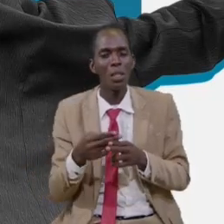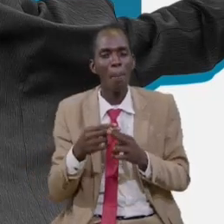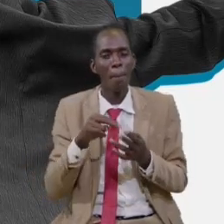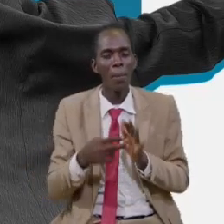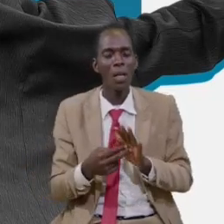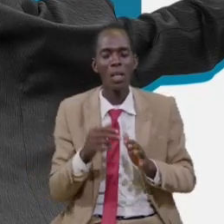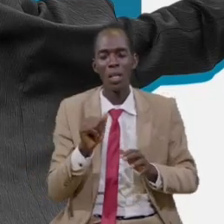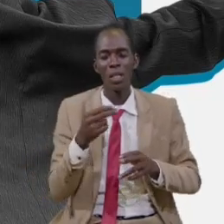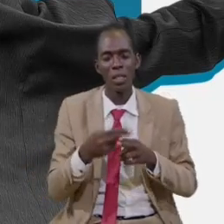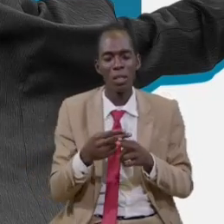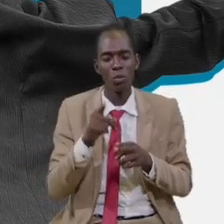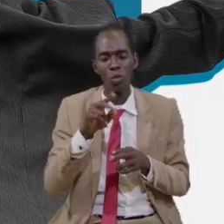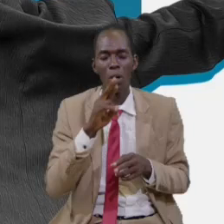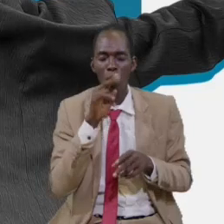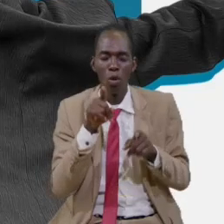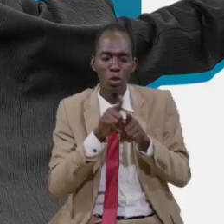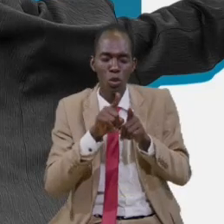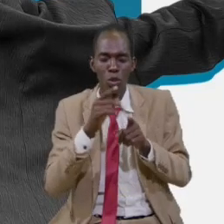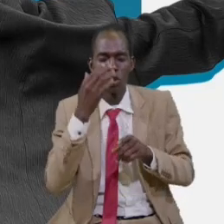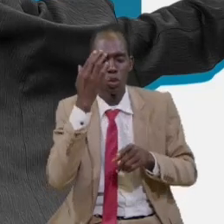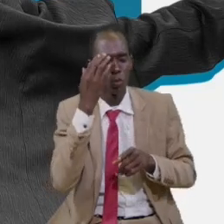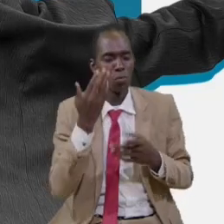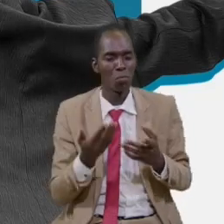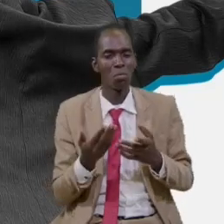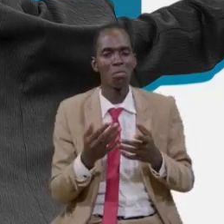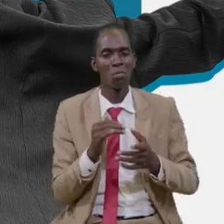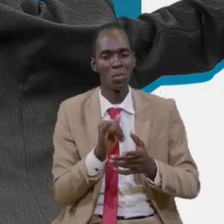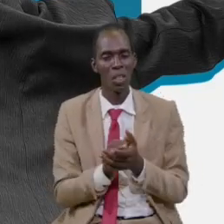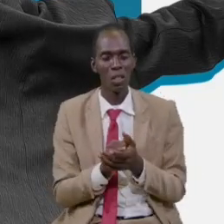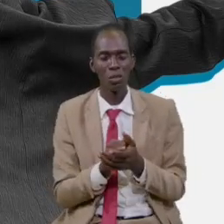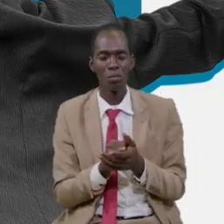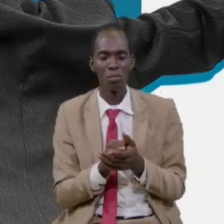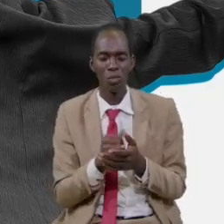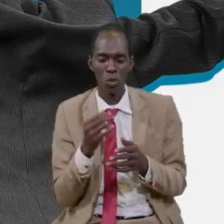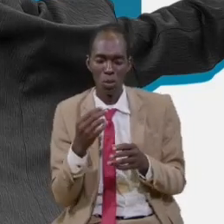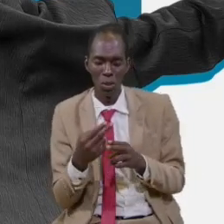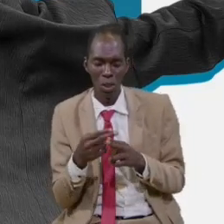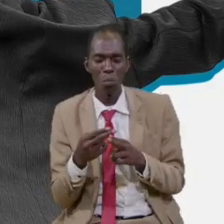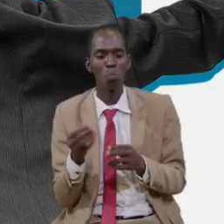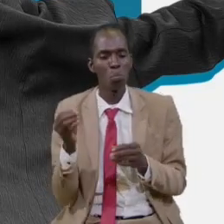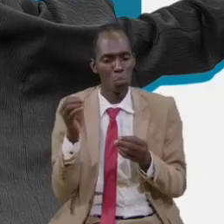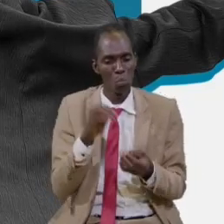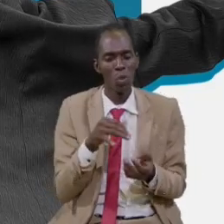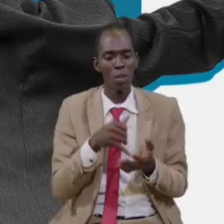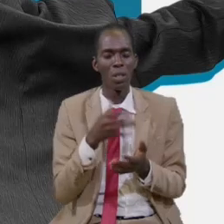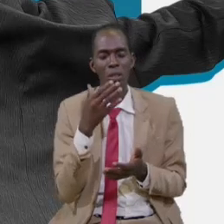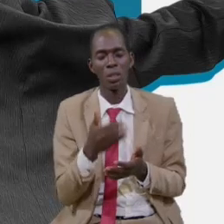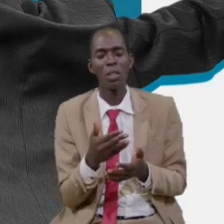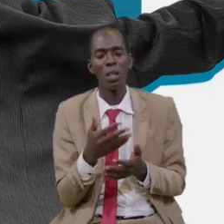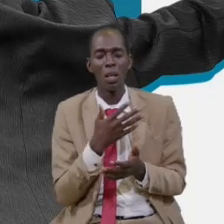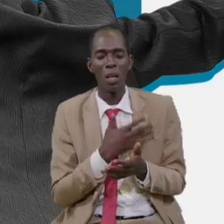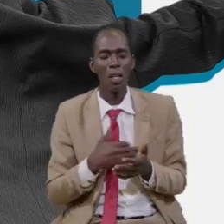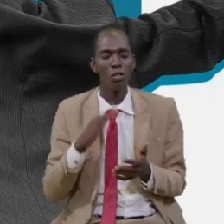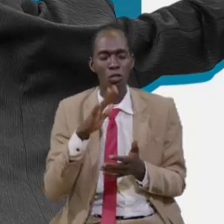number, 11 digits. Please, all our ushers, all our leaders,